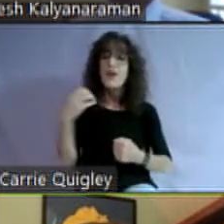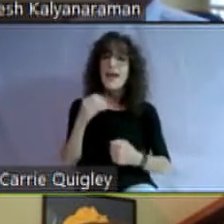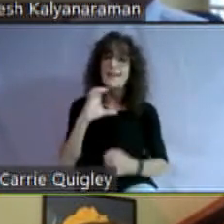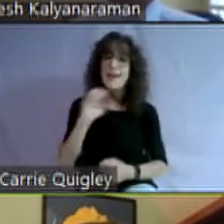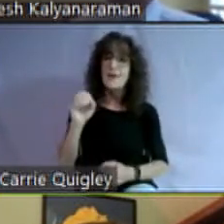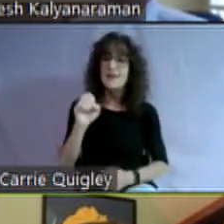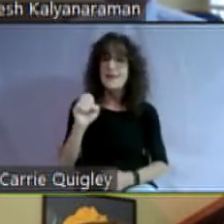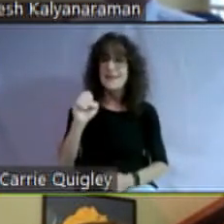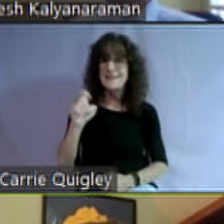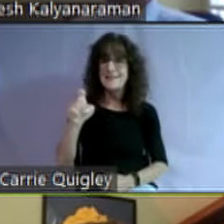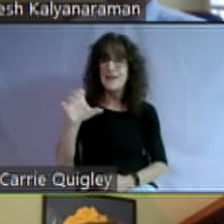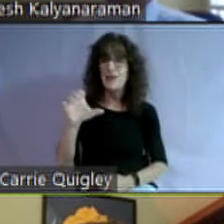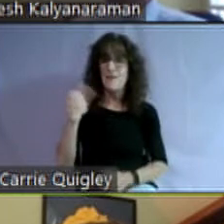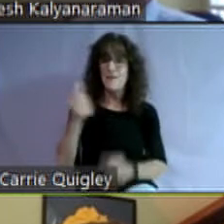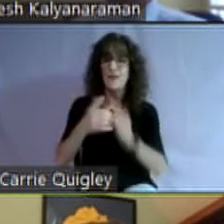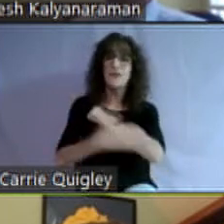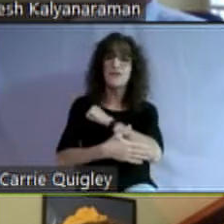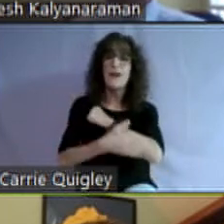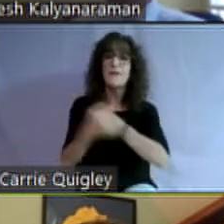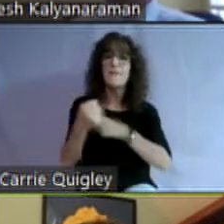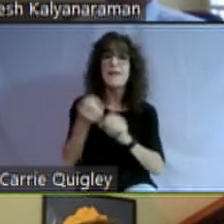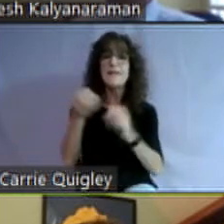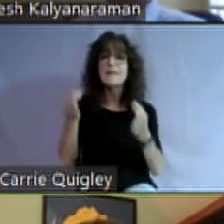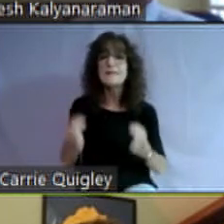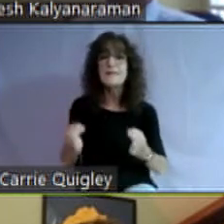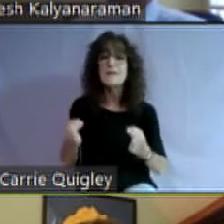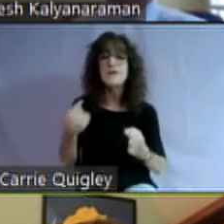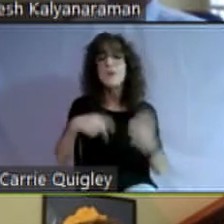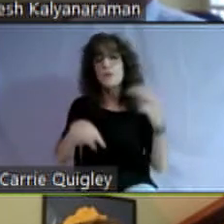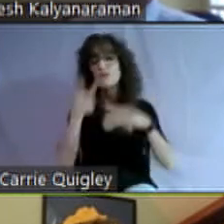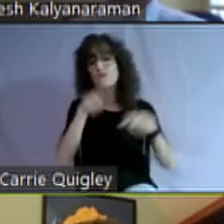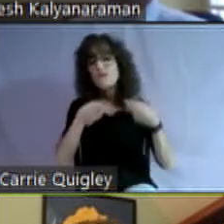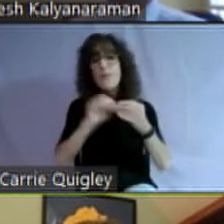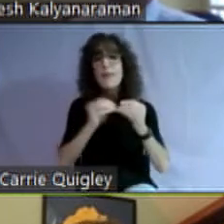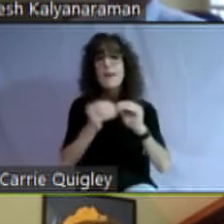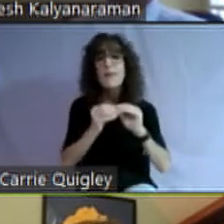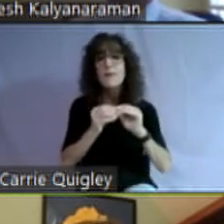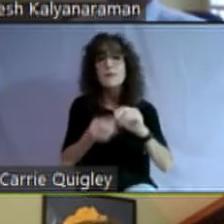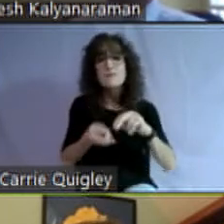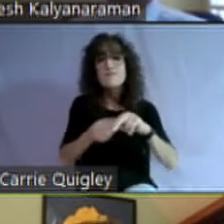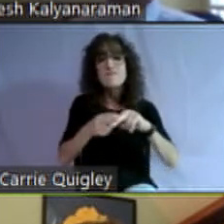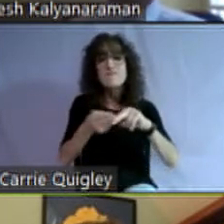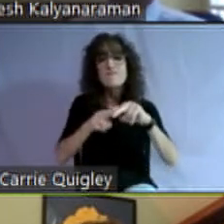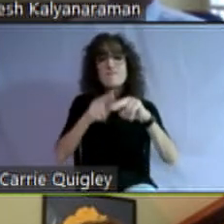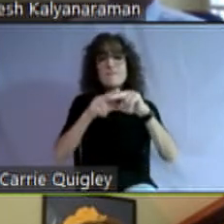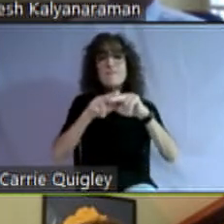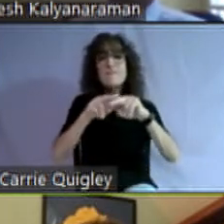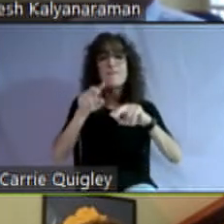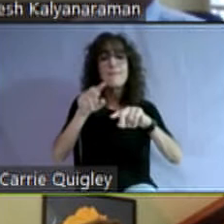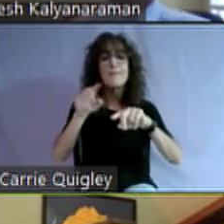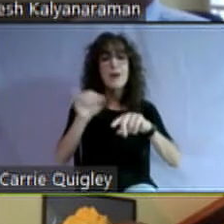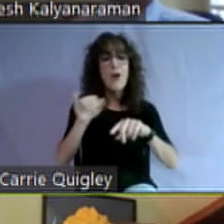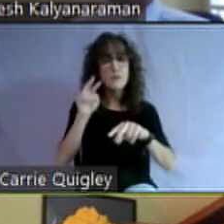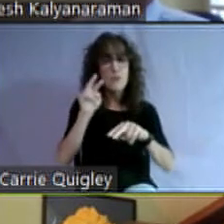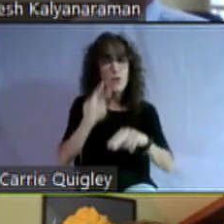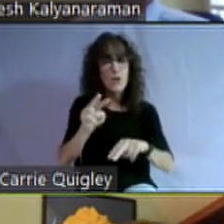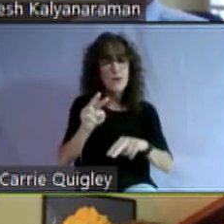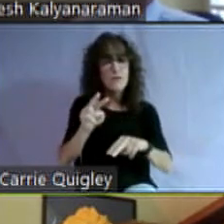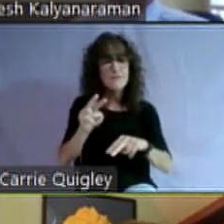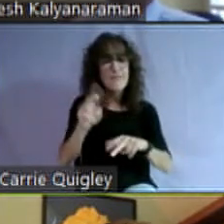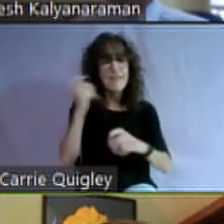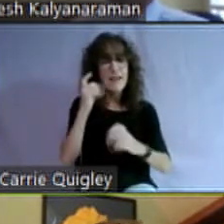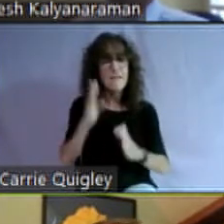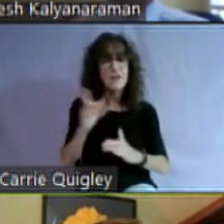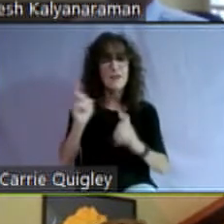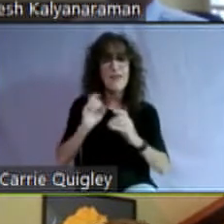so we looked at the numbers going up, but we also looked at the metric the governor had just given us a week